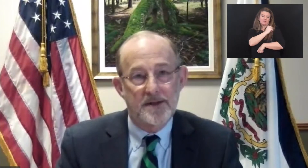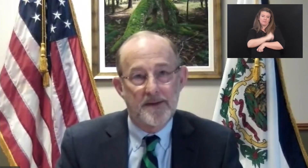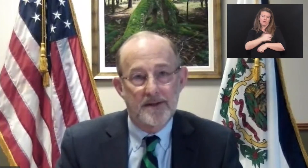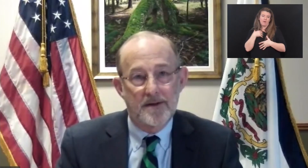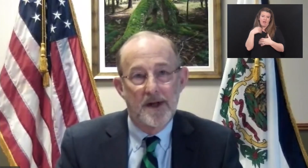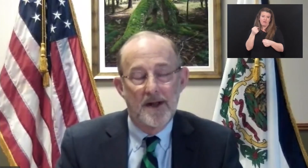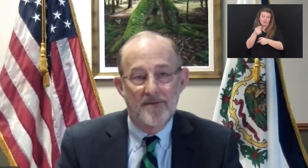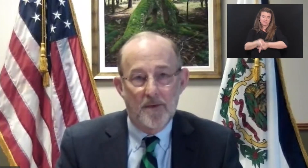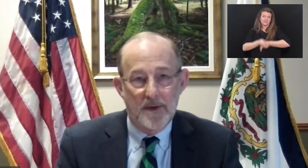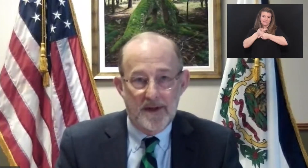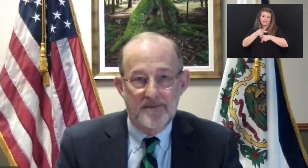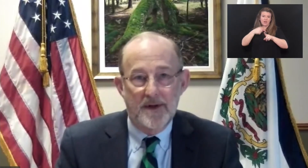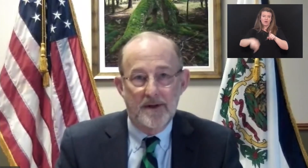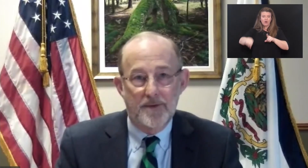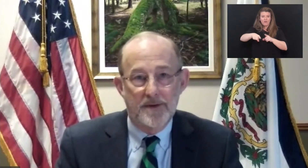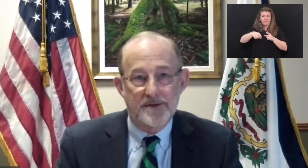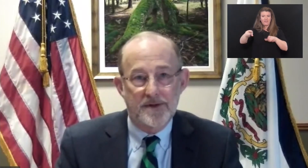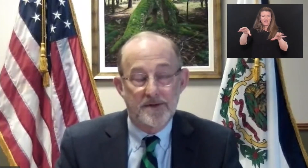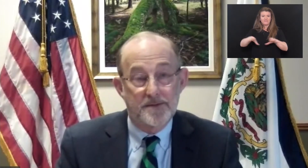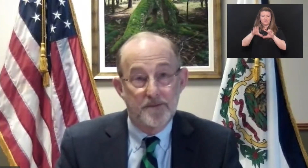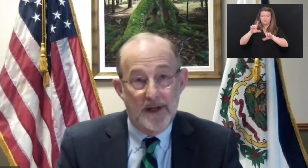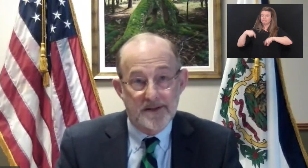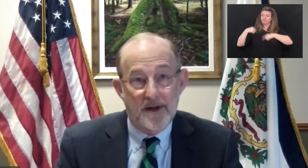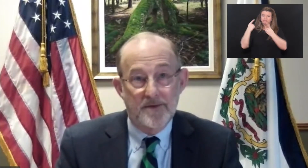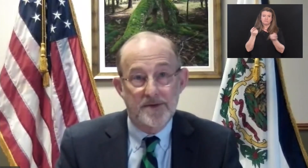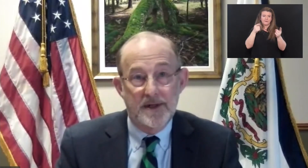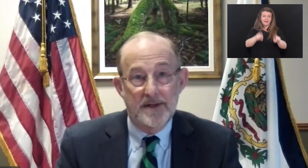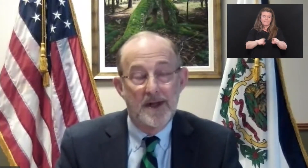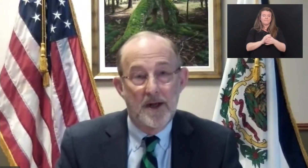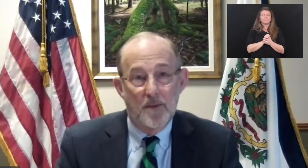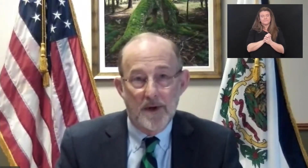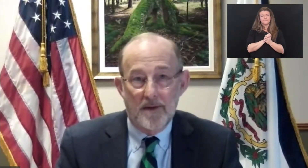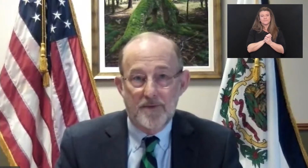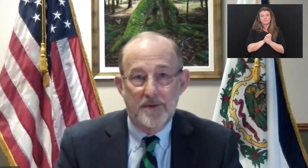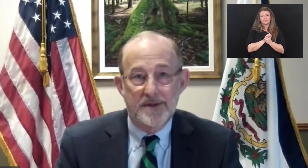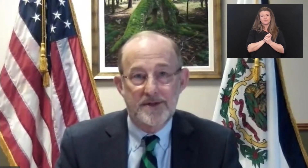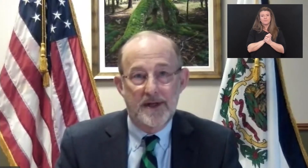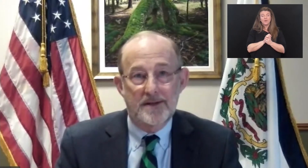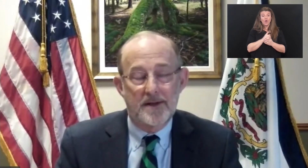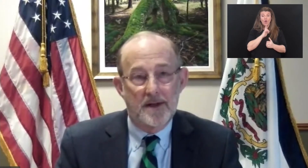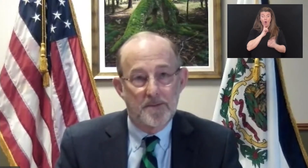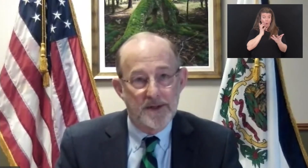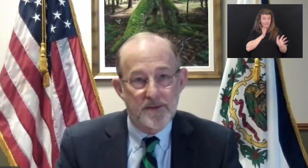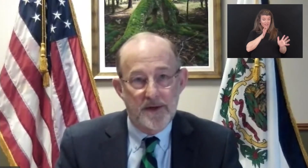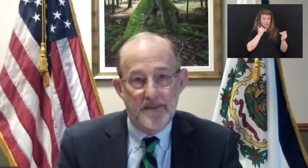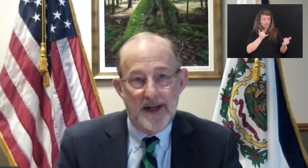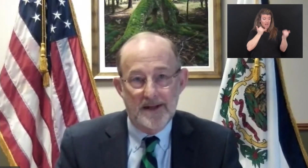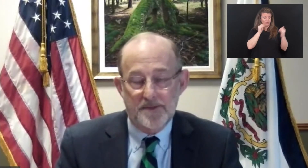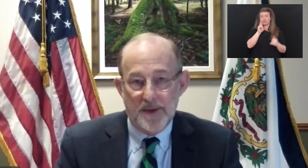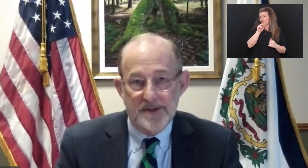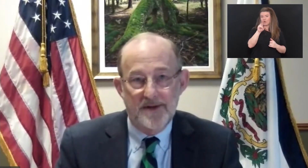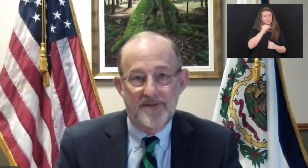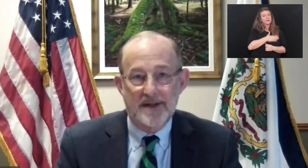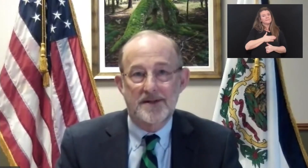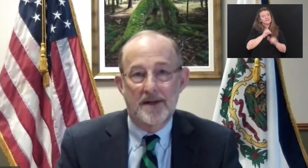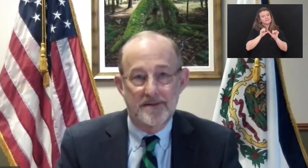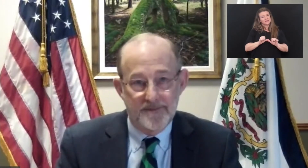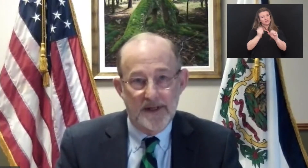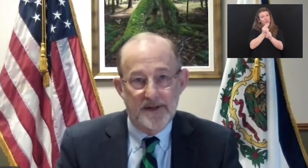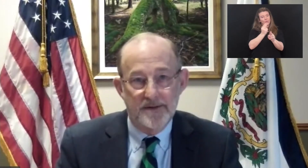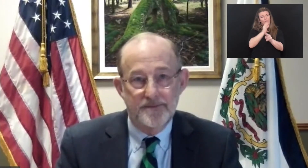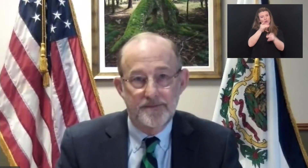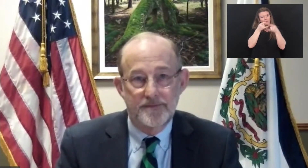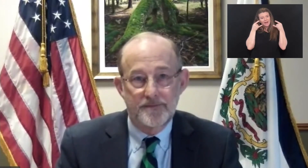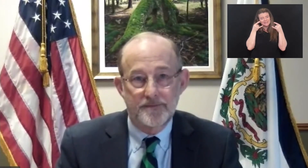healthcare system out there for what they've done through this surge. As the governor said, we're not through this yet. Please wear your mask. Please get